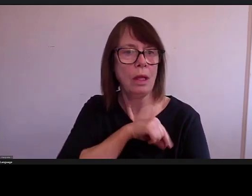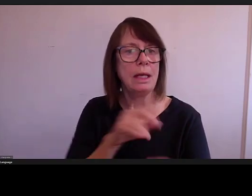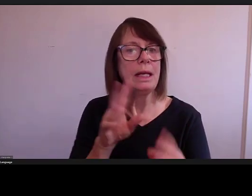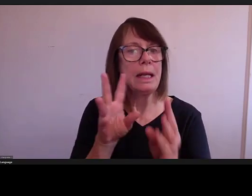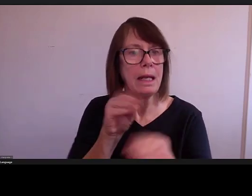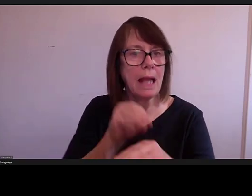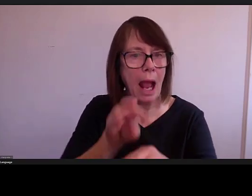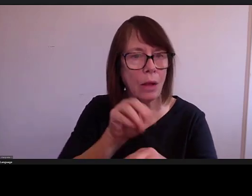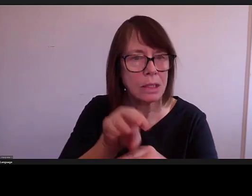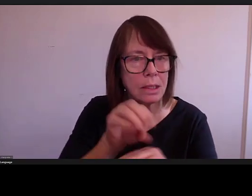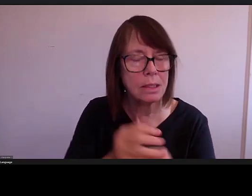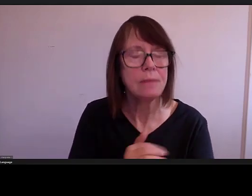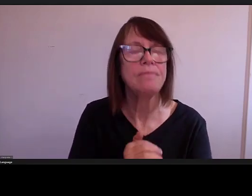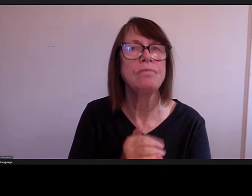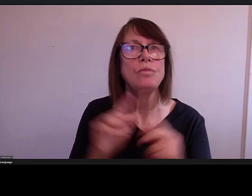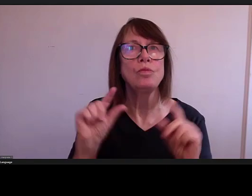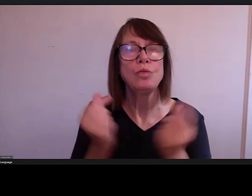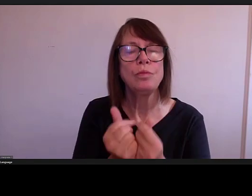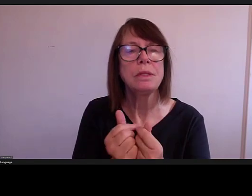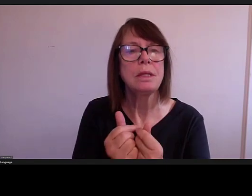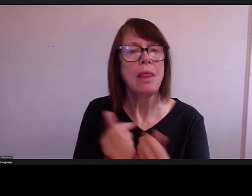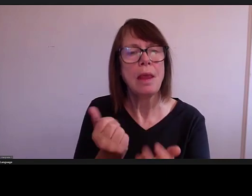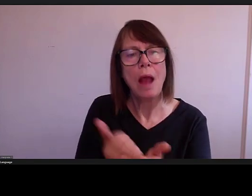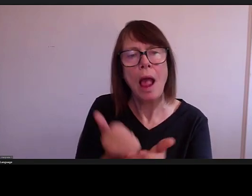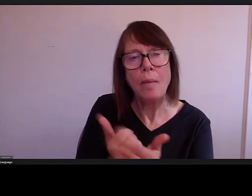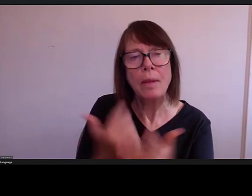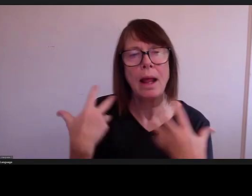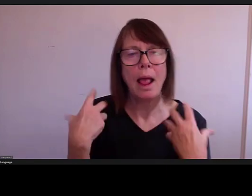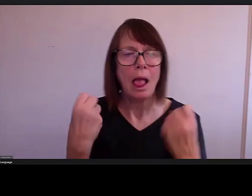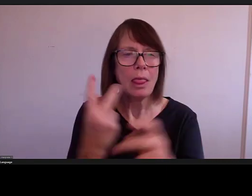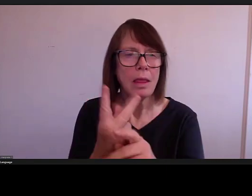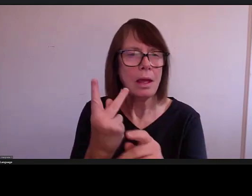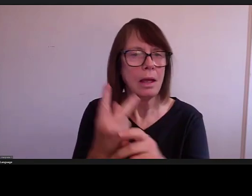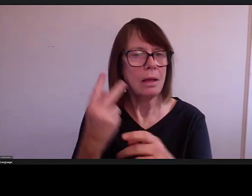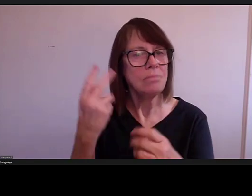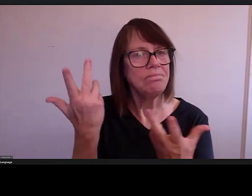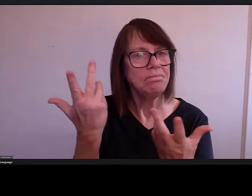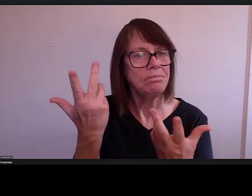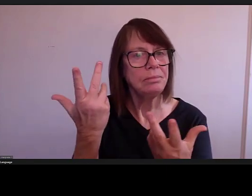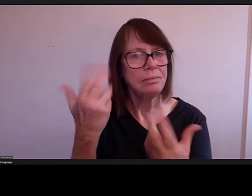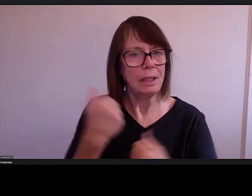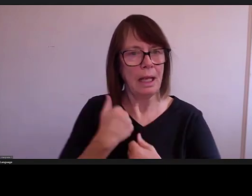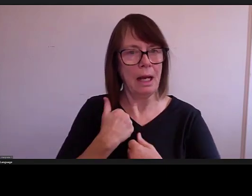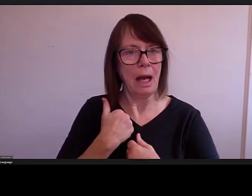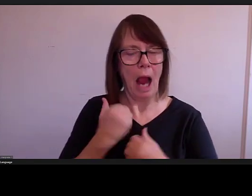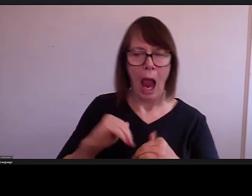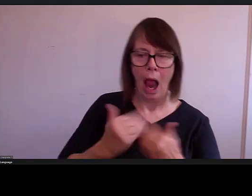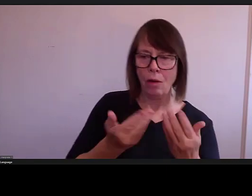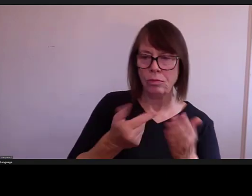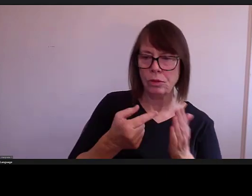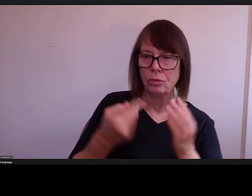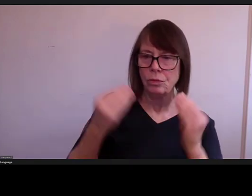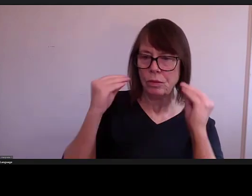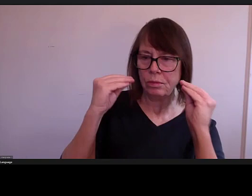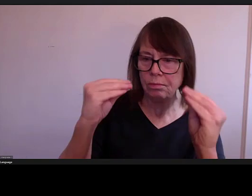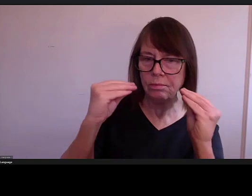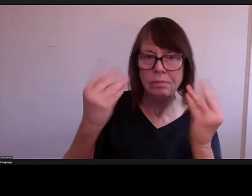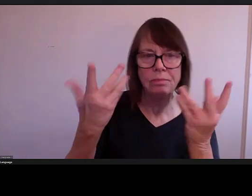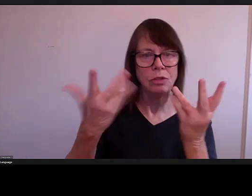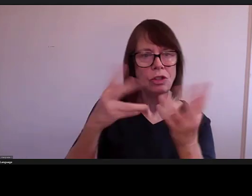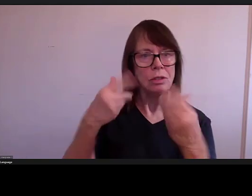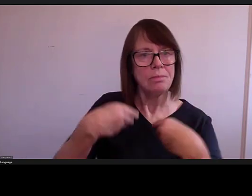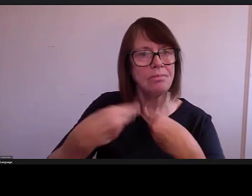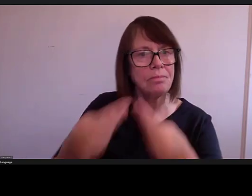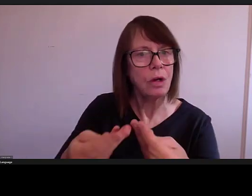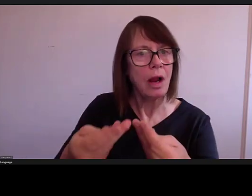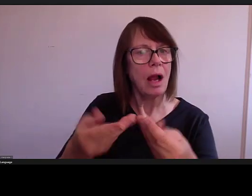helping Healthcare Excellence Canada think about the way in which we deliver learning through our webinar format.